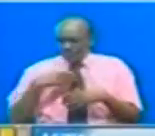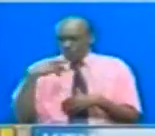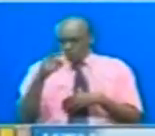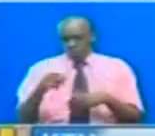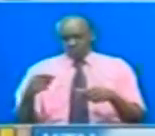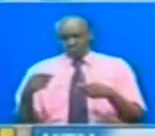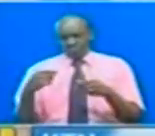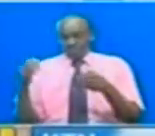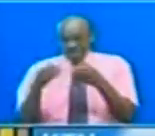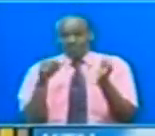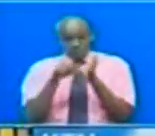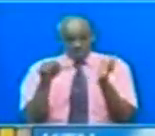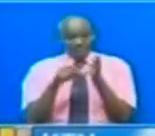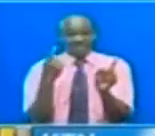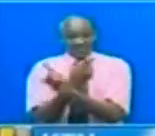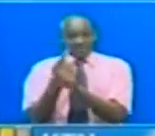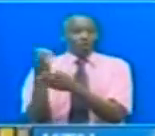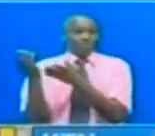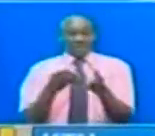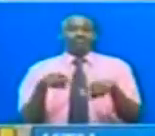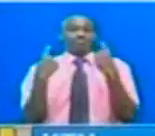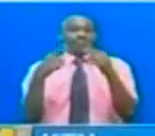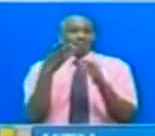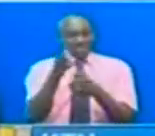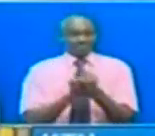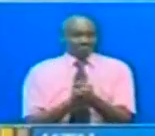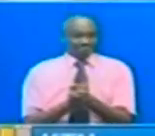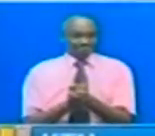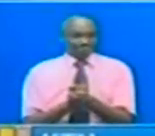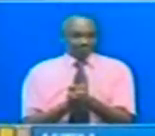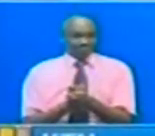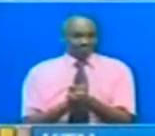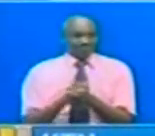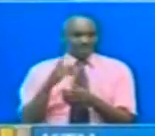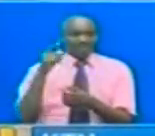communities to engage in conflicts and take appropriate action. Patrick Amimo, KTN.